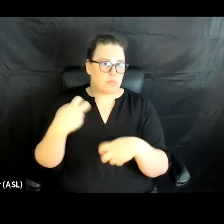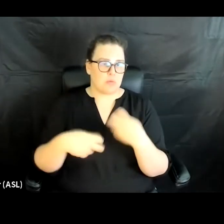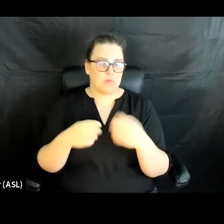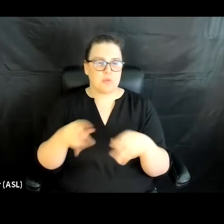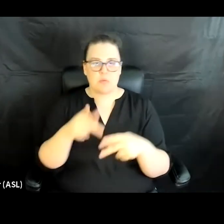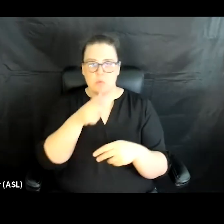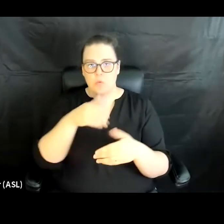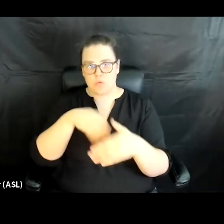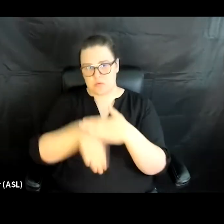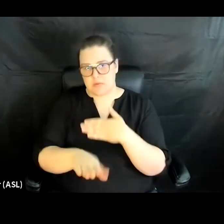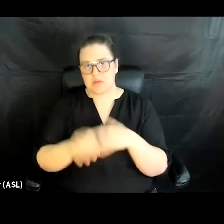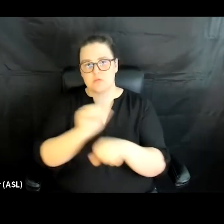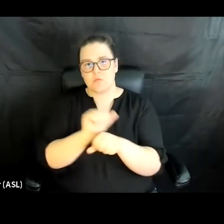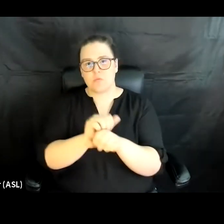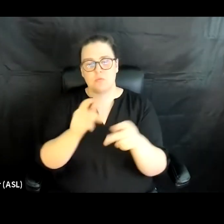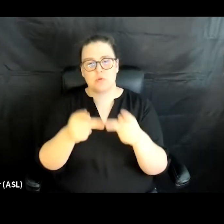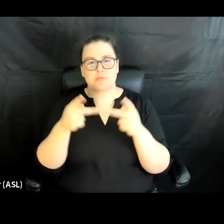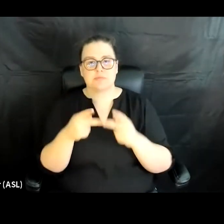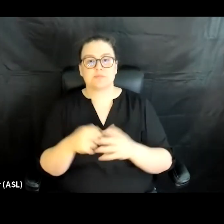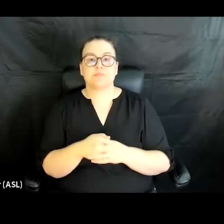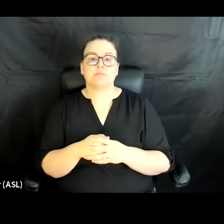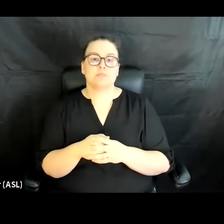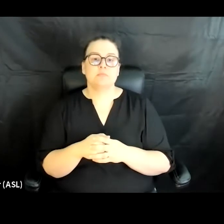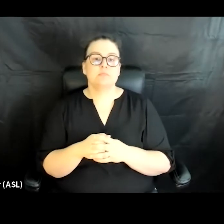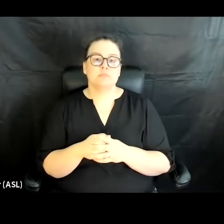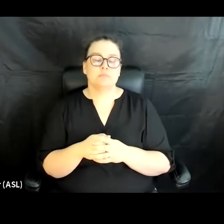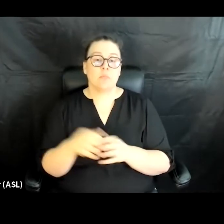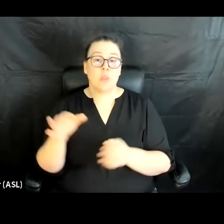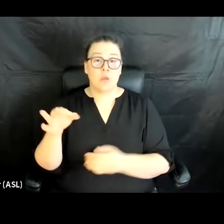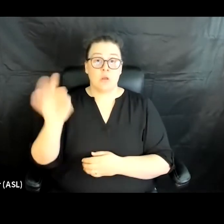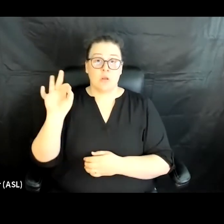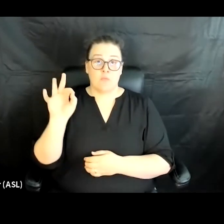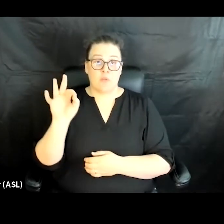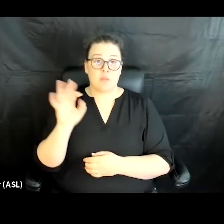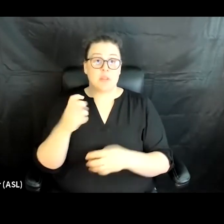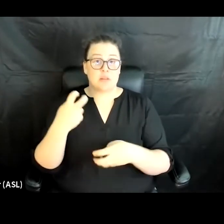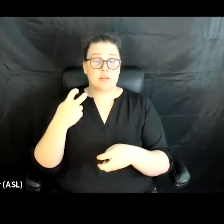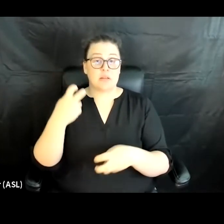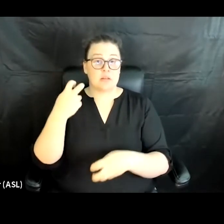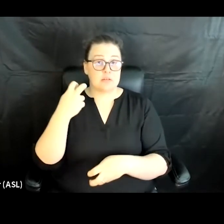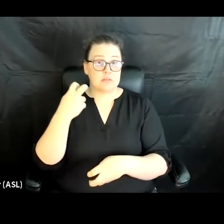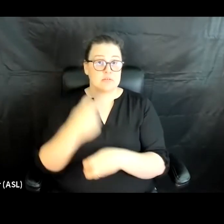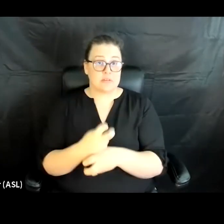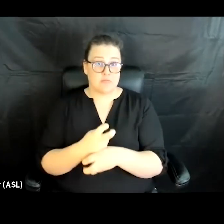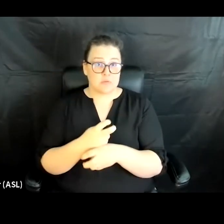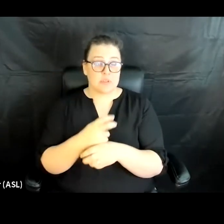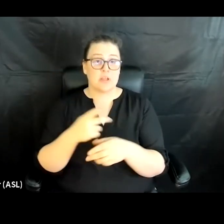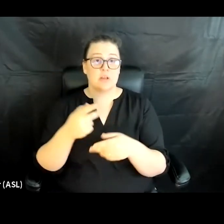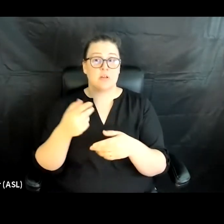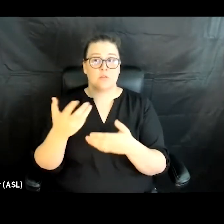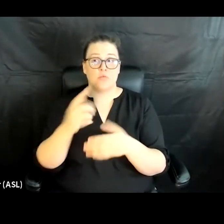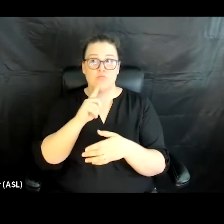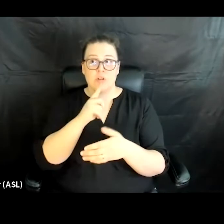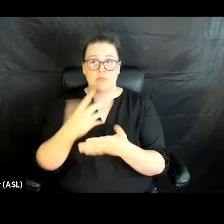the workforce. And coupled with that, we found that the difficulty in attracting and retaining